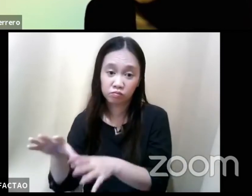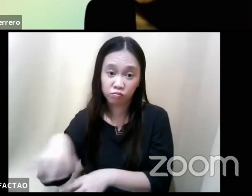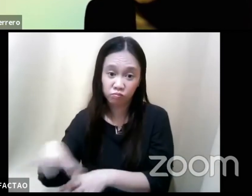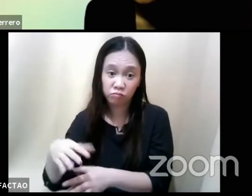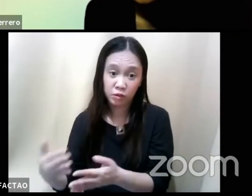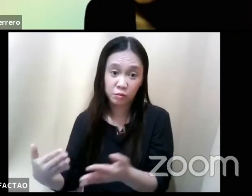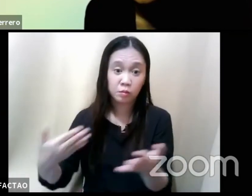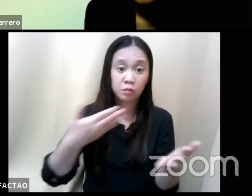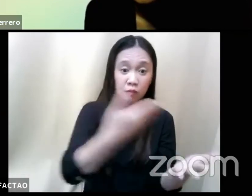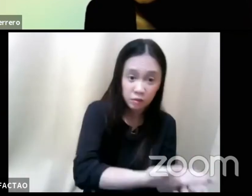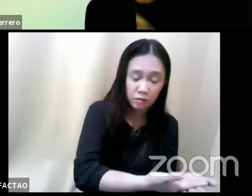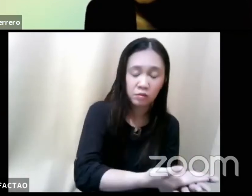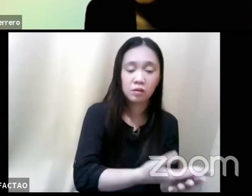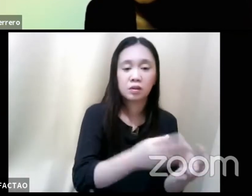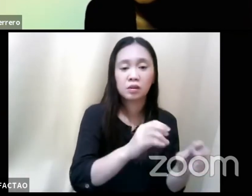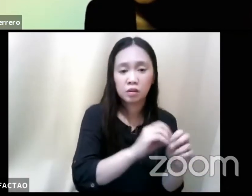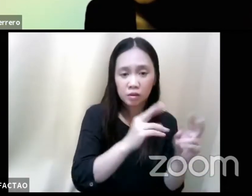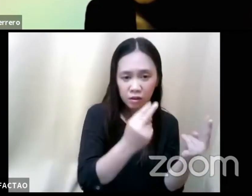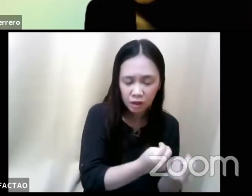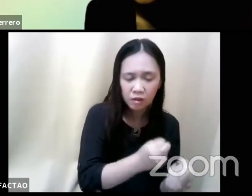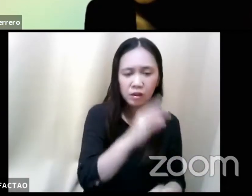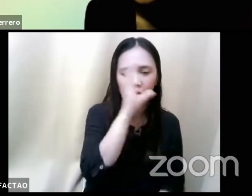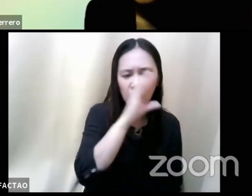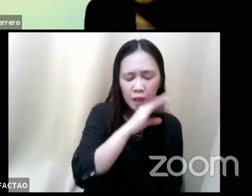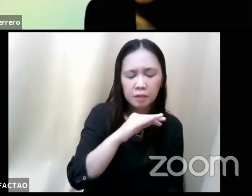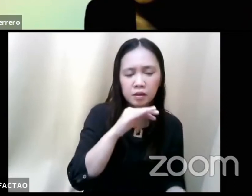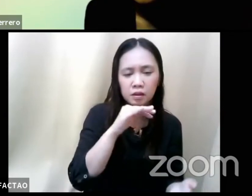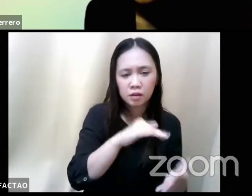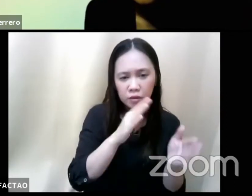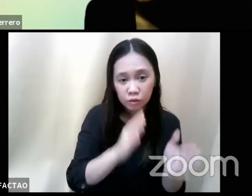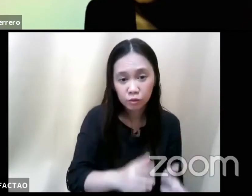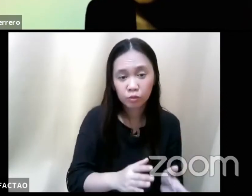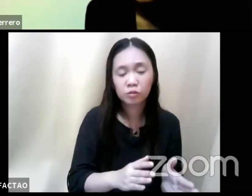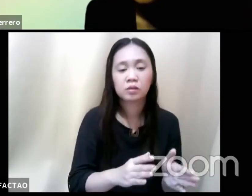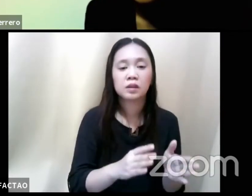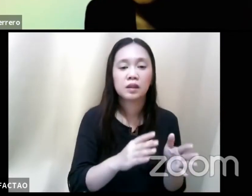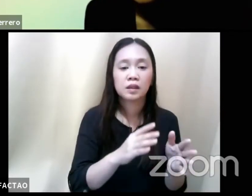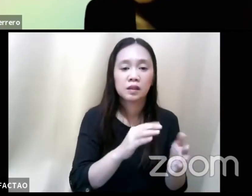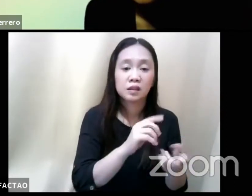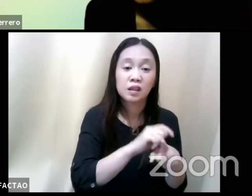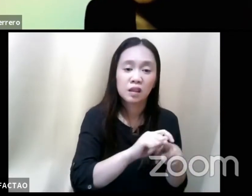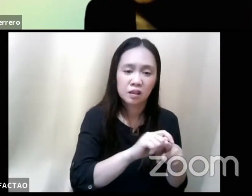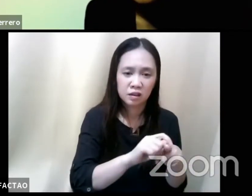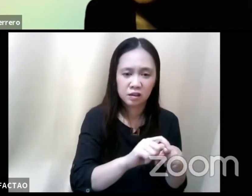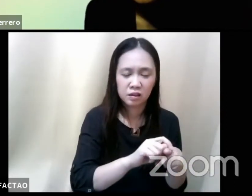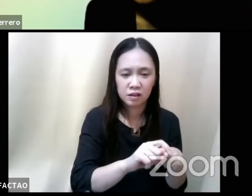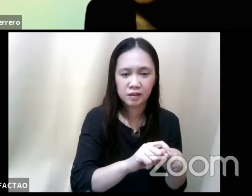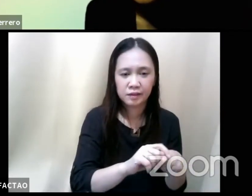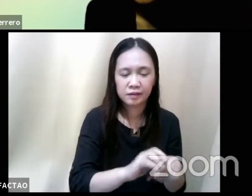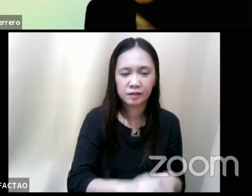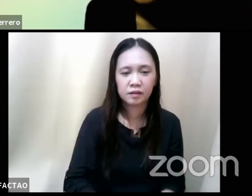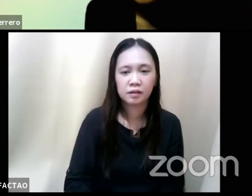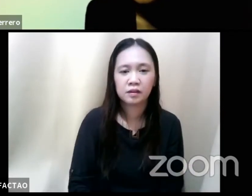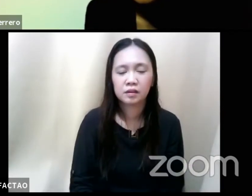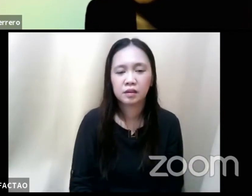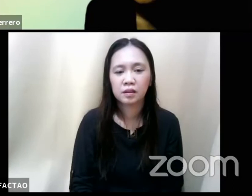pupunta sa isang organization, hahanap ng mga possible students and participants na iti-train. Okay? So very very yung